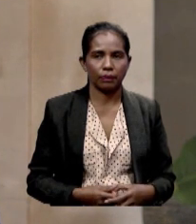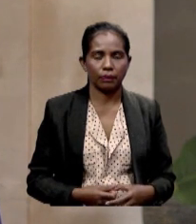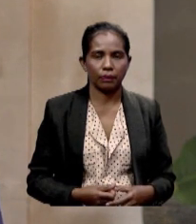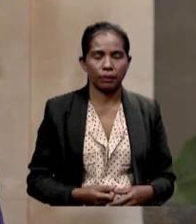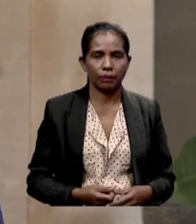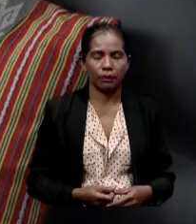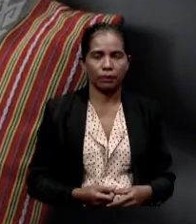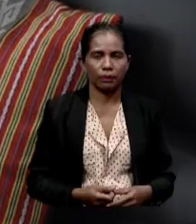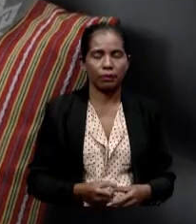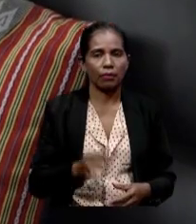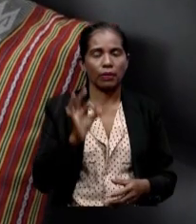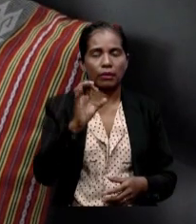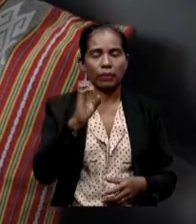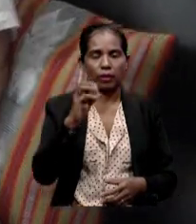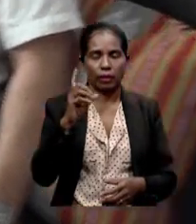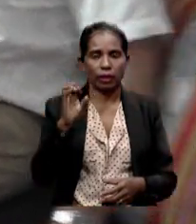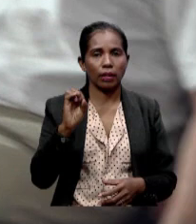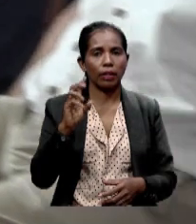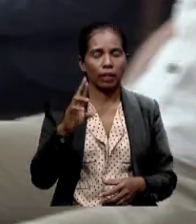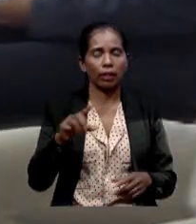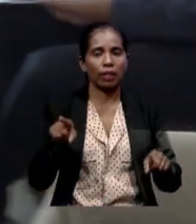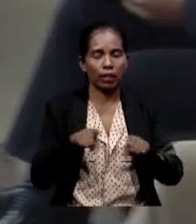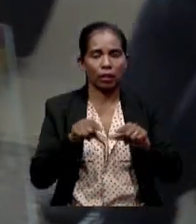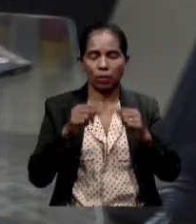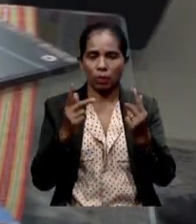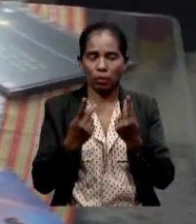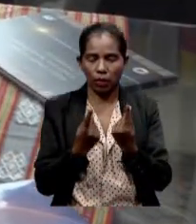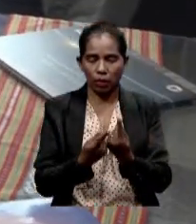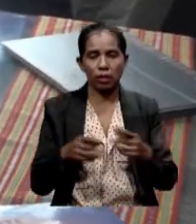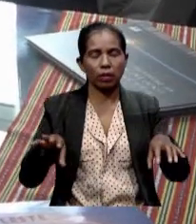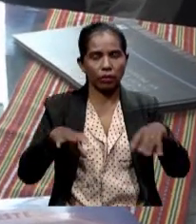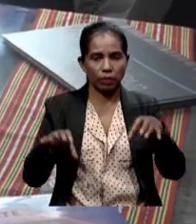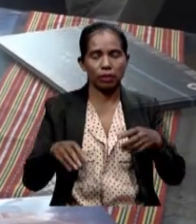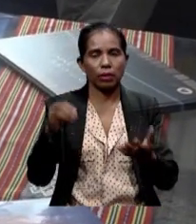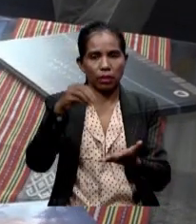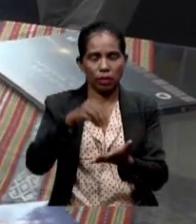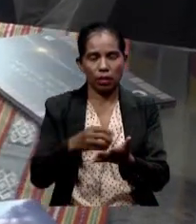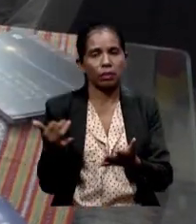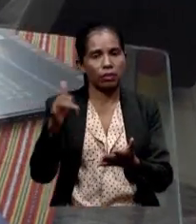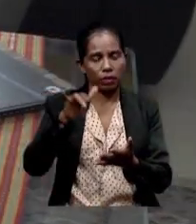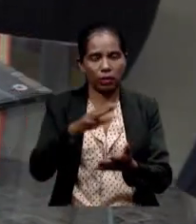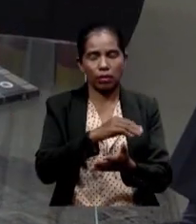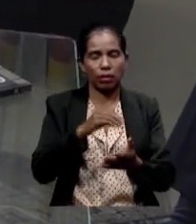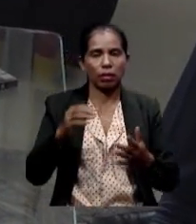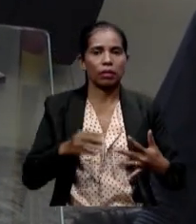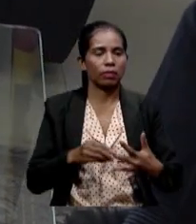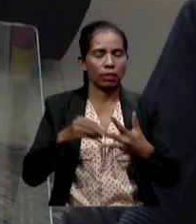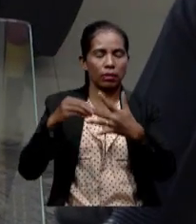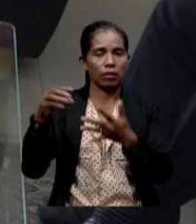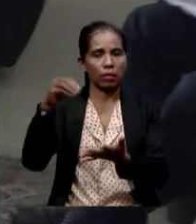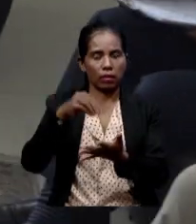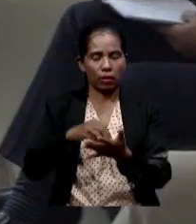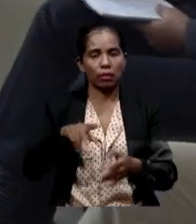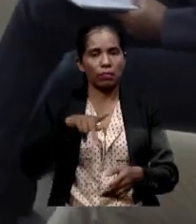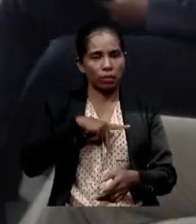Federal Insurance Timor, nuder empresa IDNB, servisu iha are insurance no investimento sira, liu ba investimento